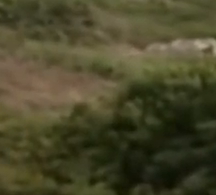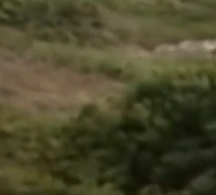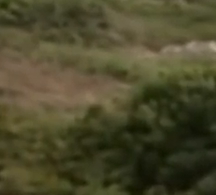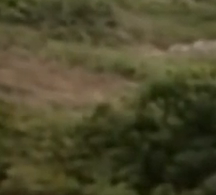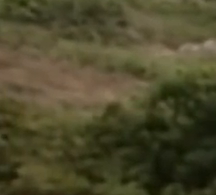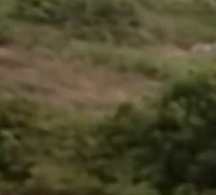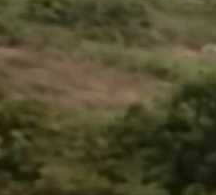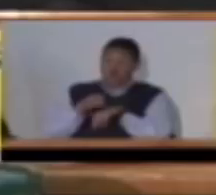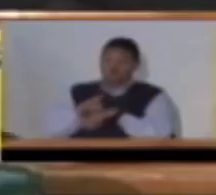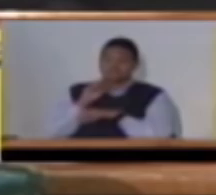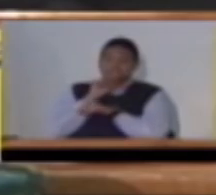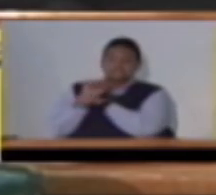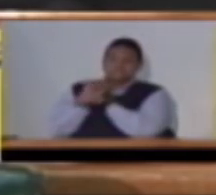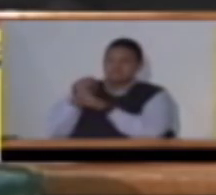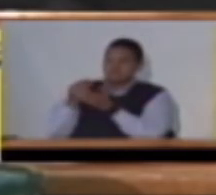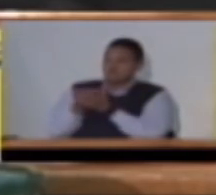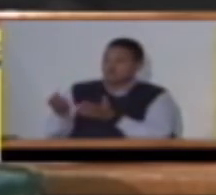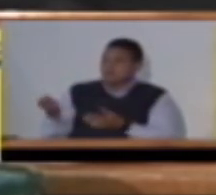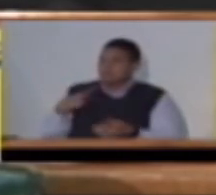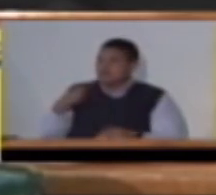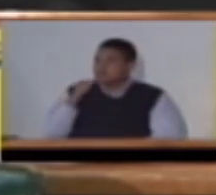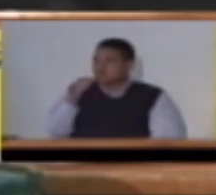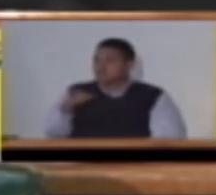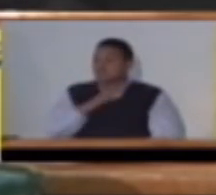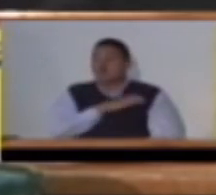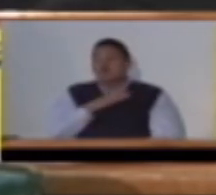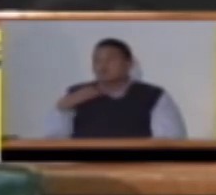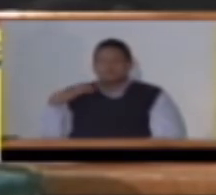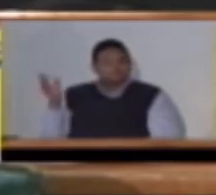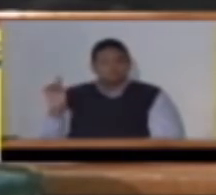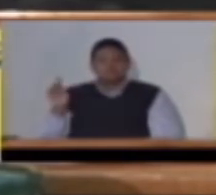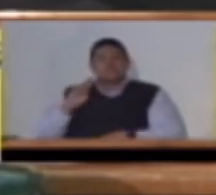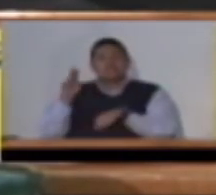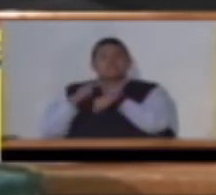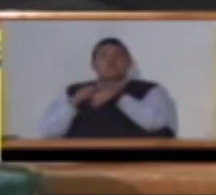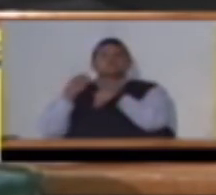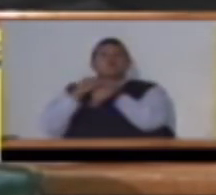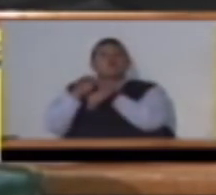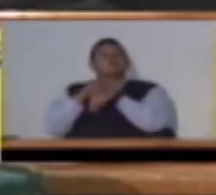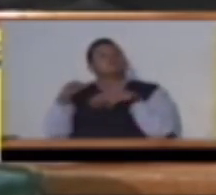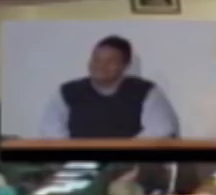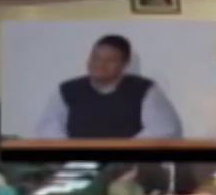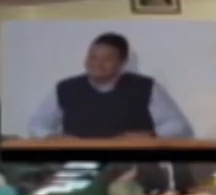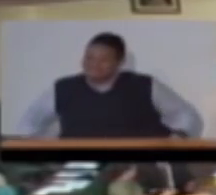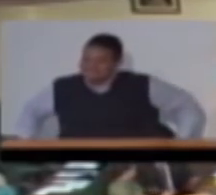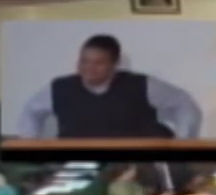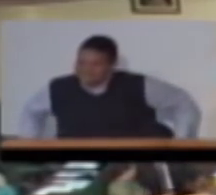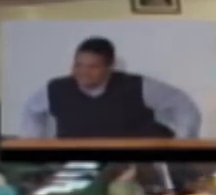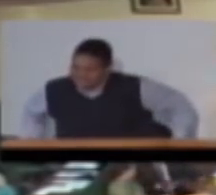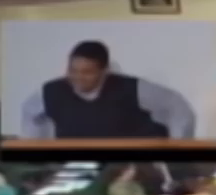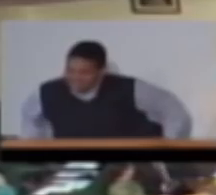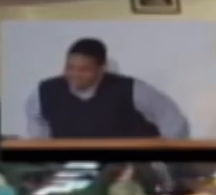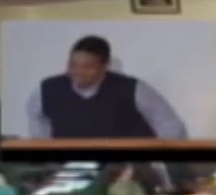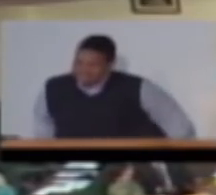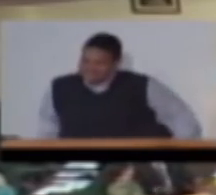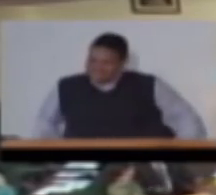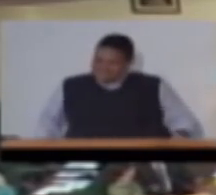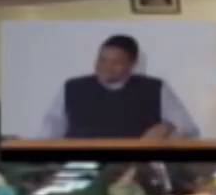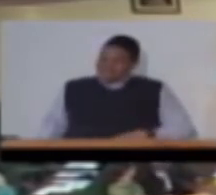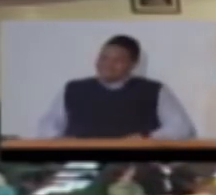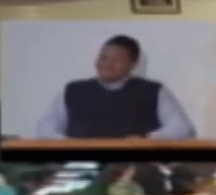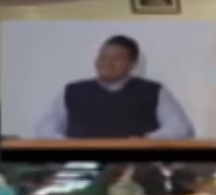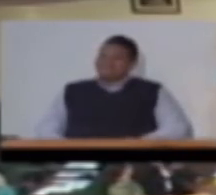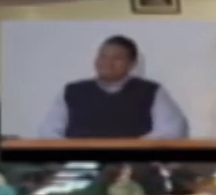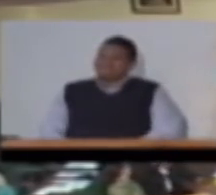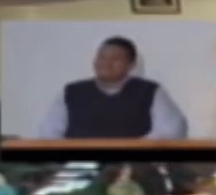conducted on the 6th. And with the age-old issue of reparations still not dealt with, the minister has re-established the